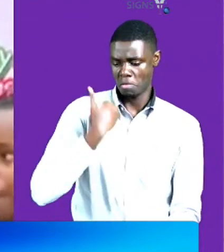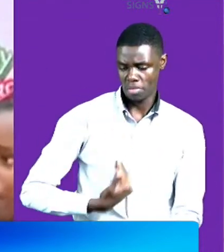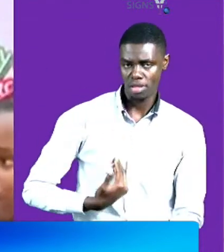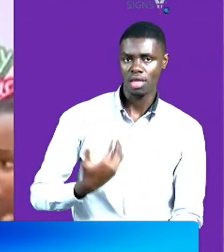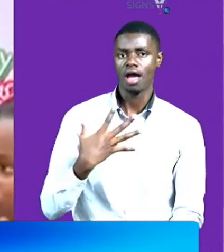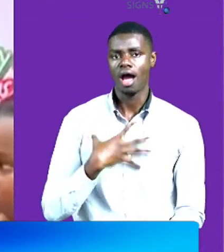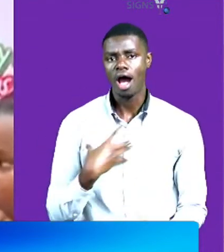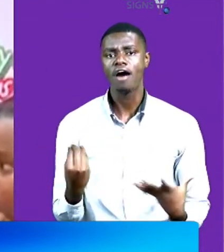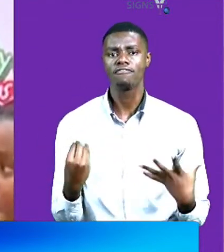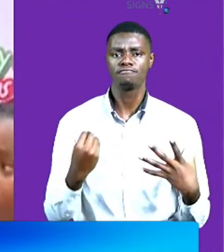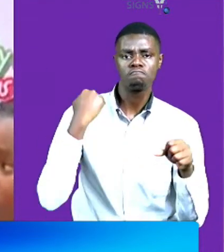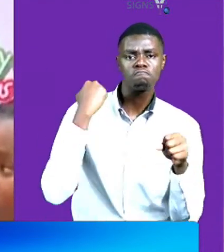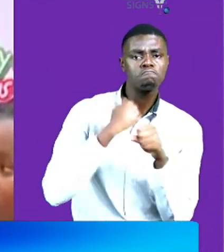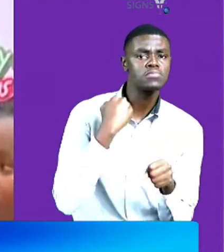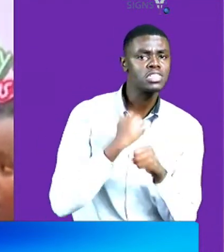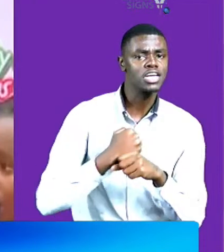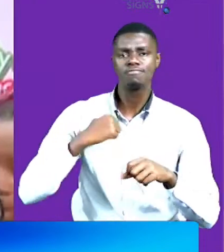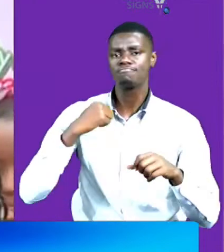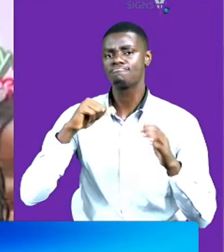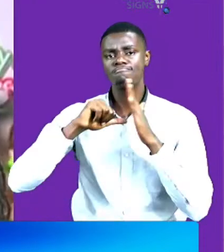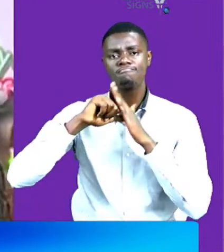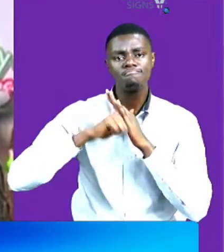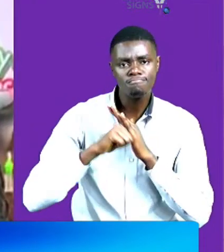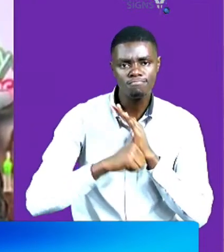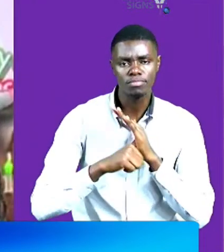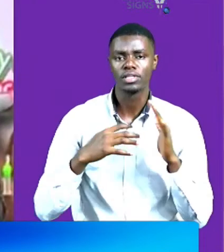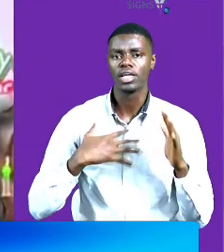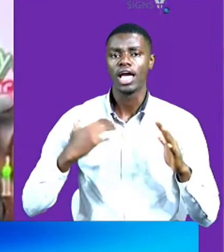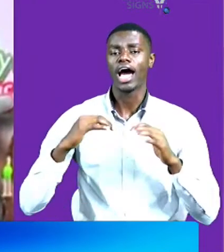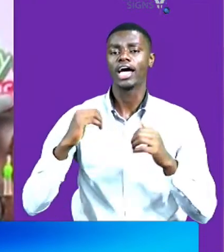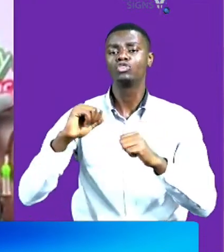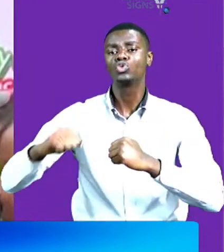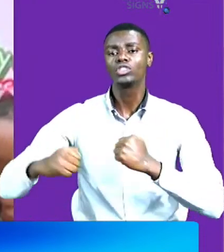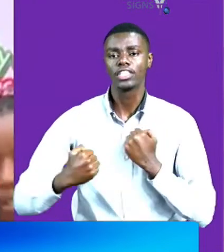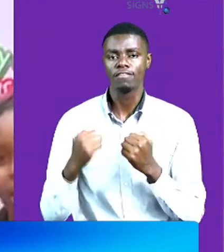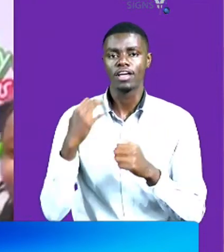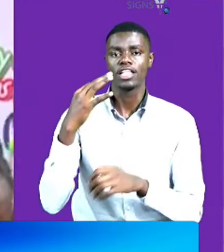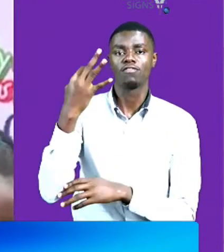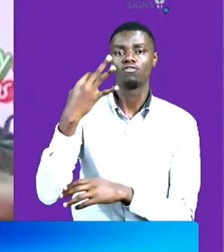gone out of our way to secure the future of our children,